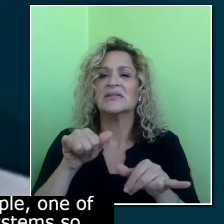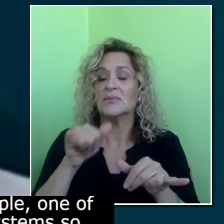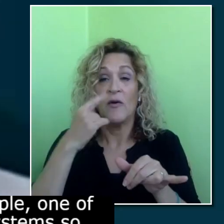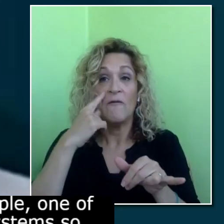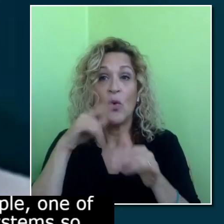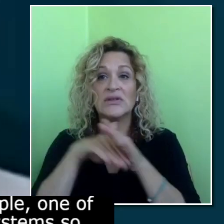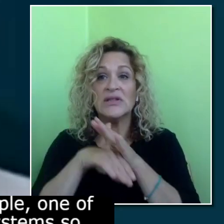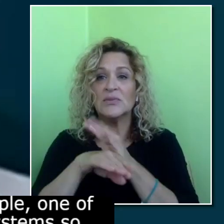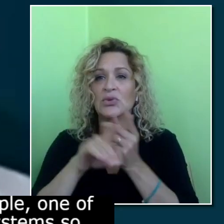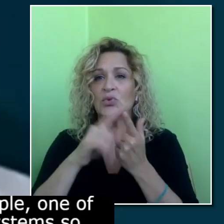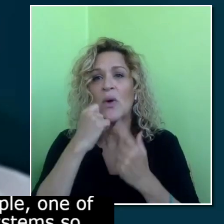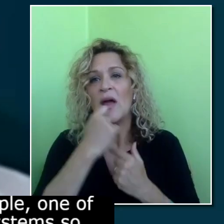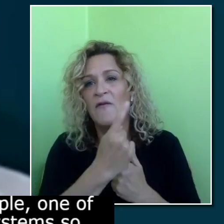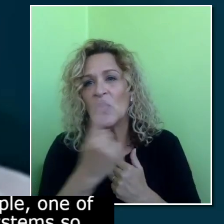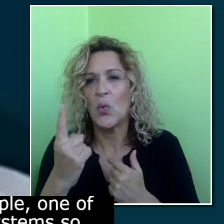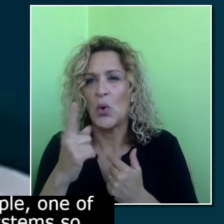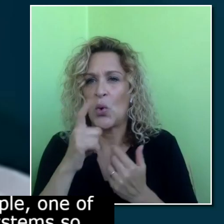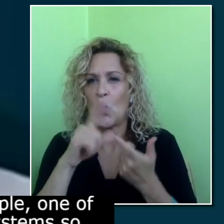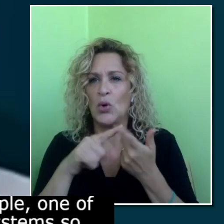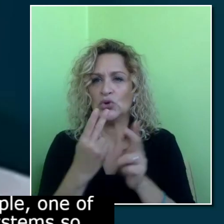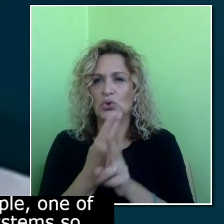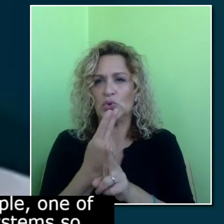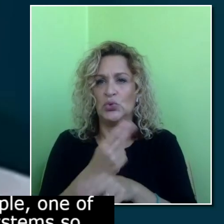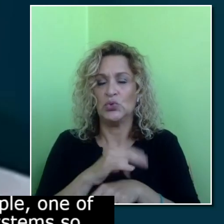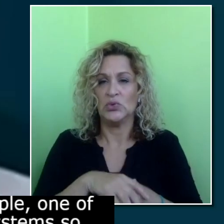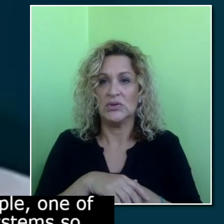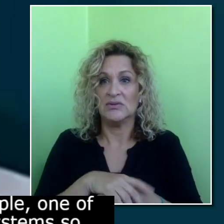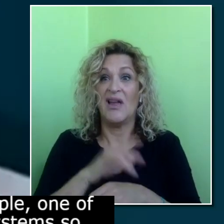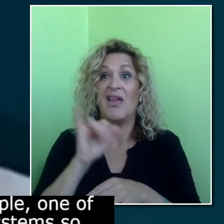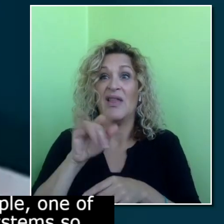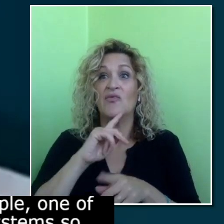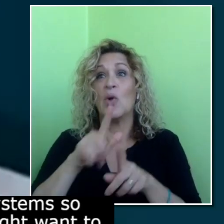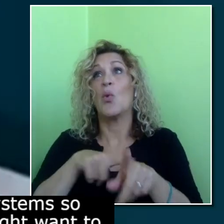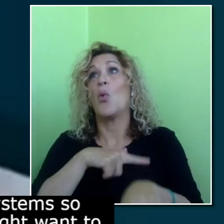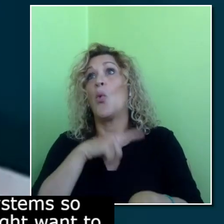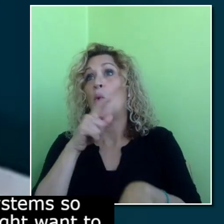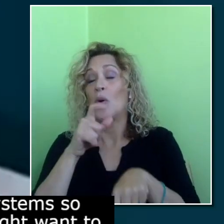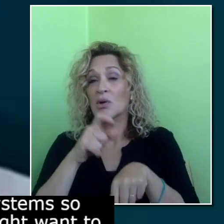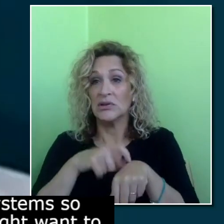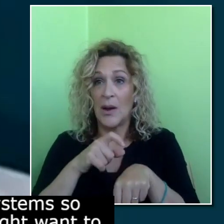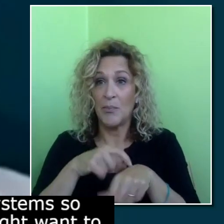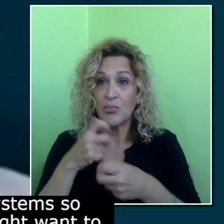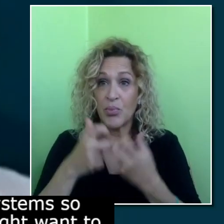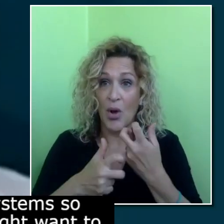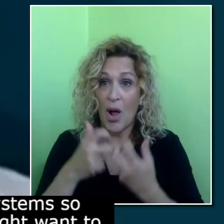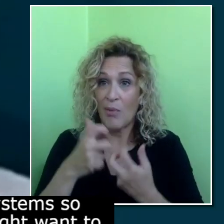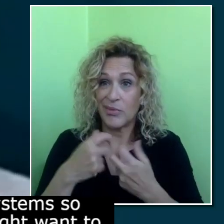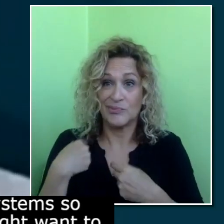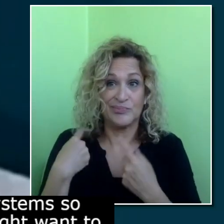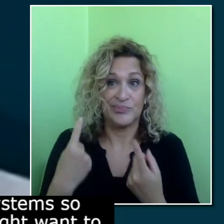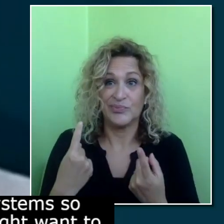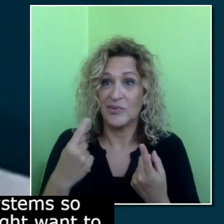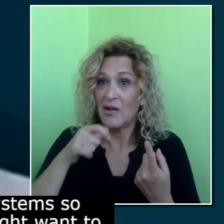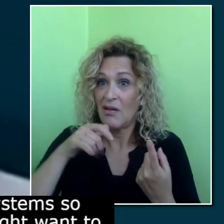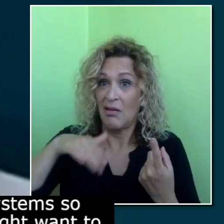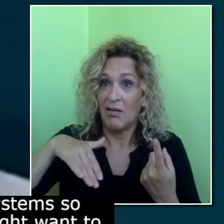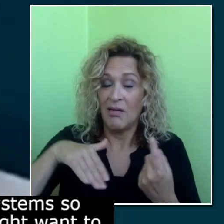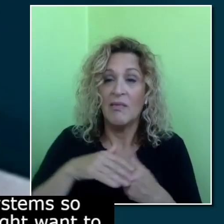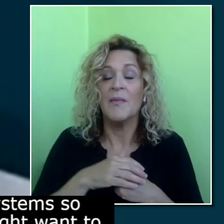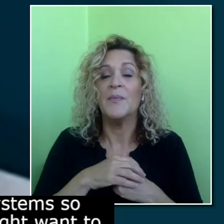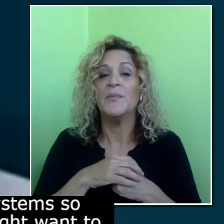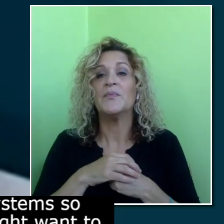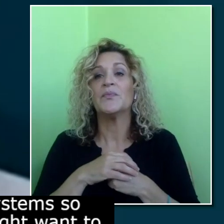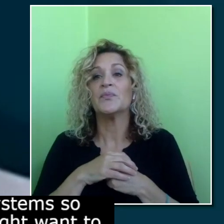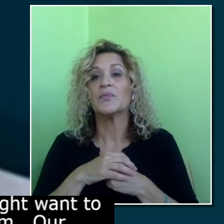to use them. This gap has been a long-standing problem. Our selection process this time for the next